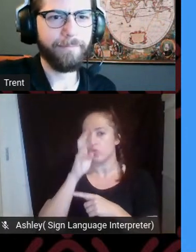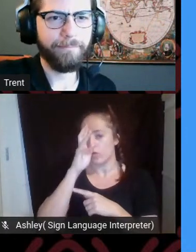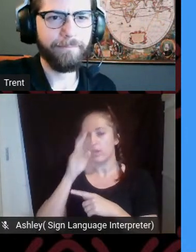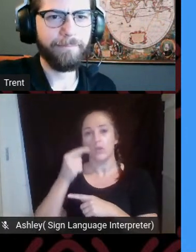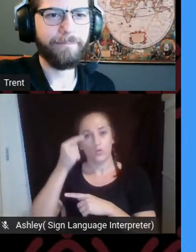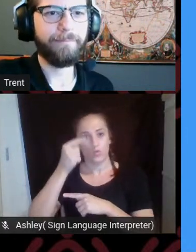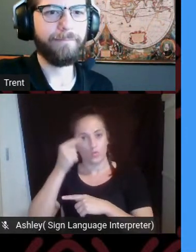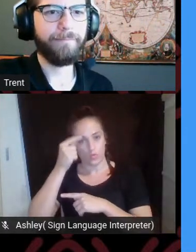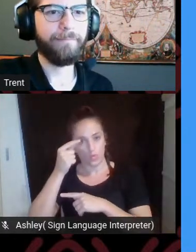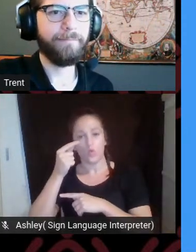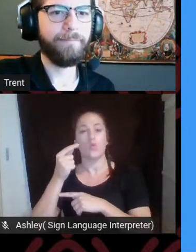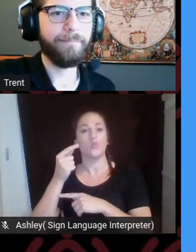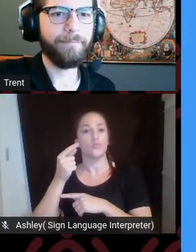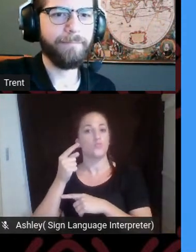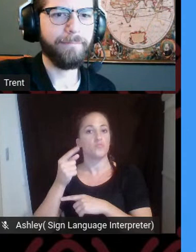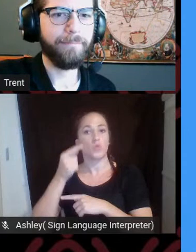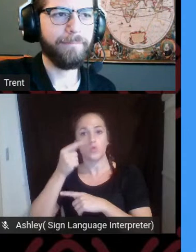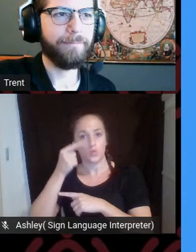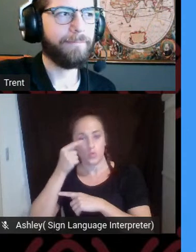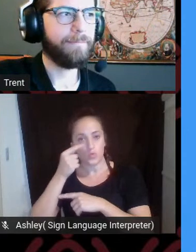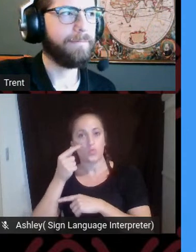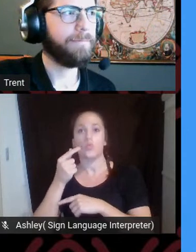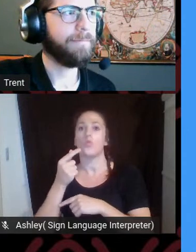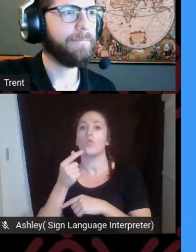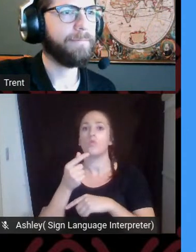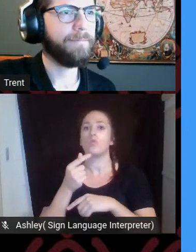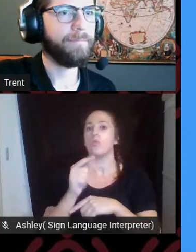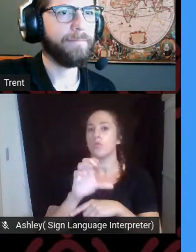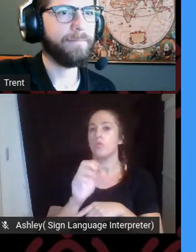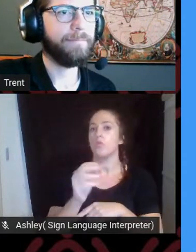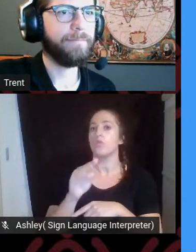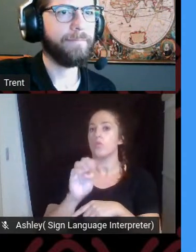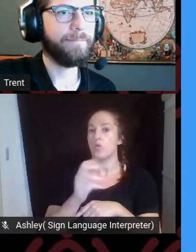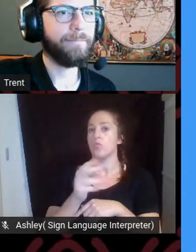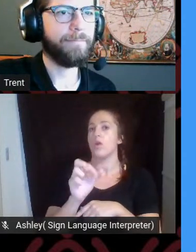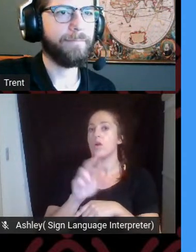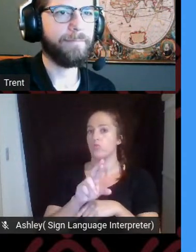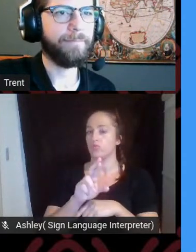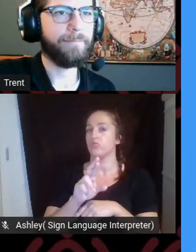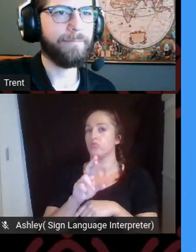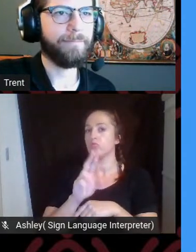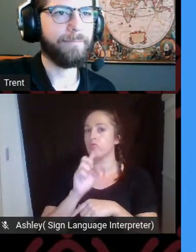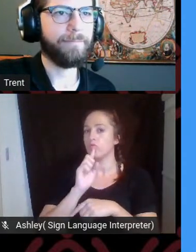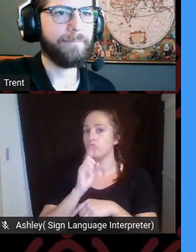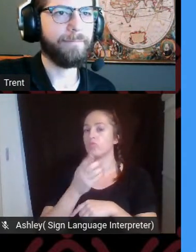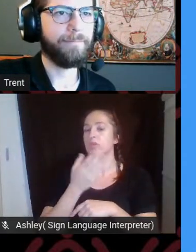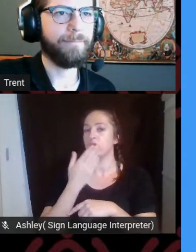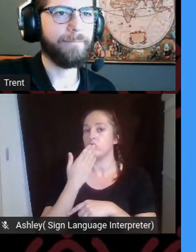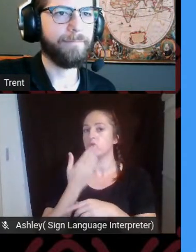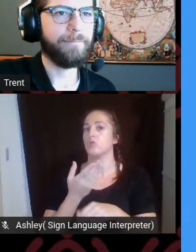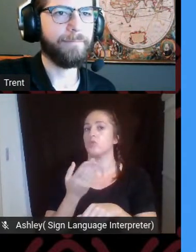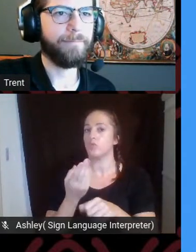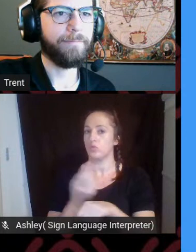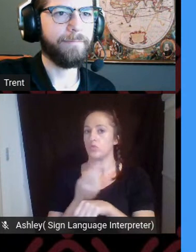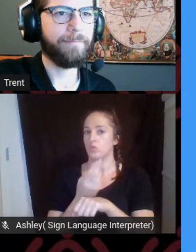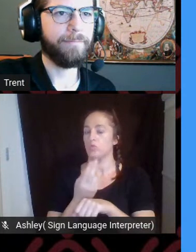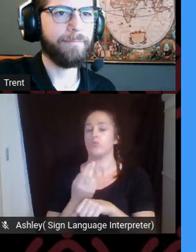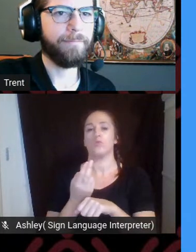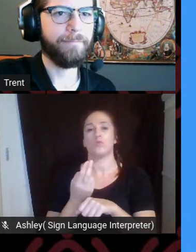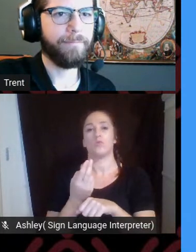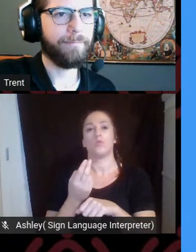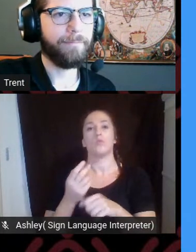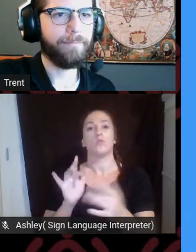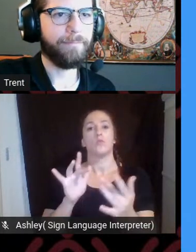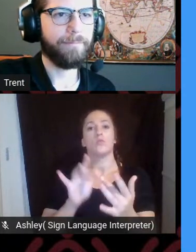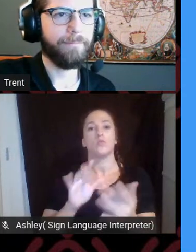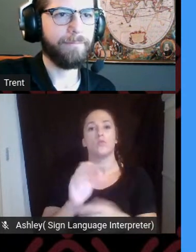works better with Google. So we highly suggest you use the Chrome browser. It's the only way you're going to be able to install Chrome extensions